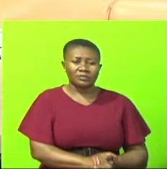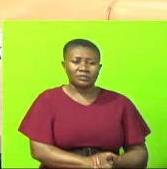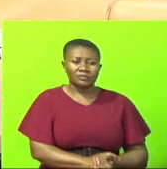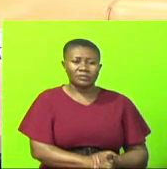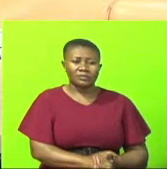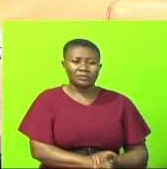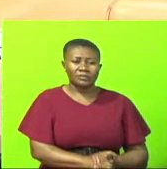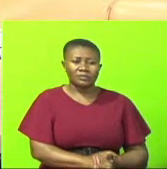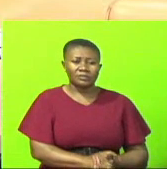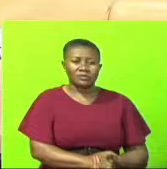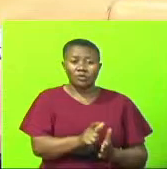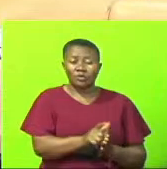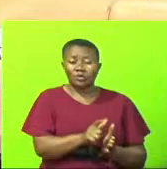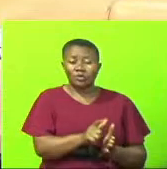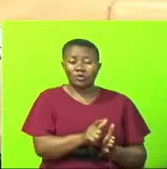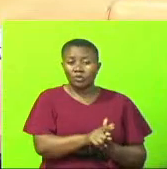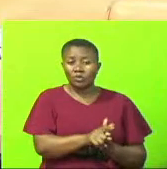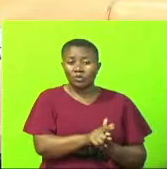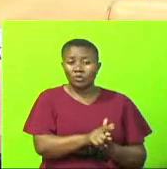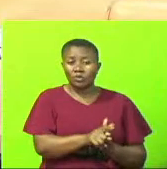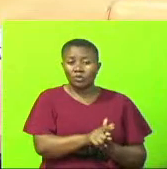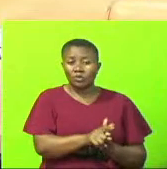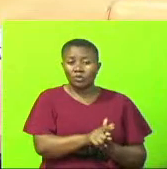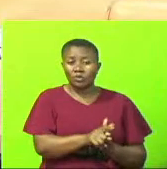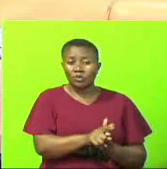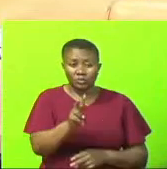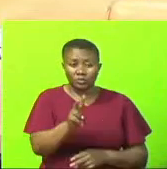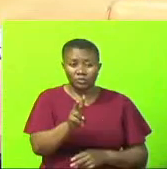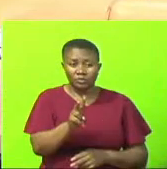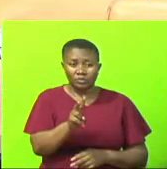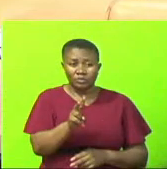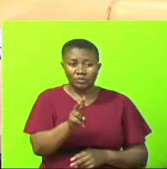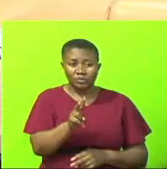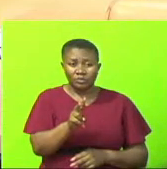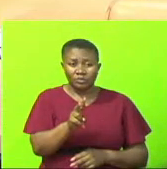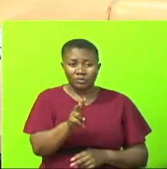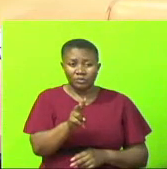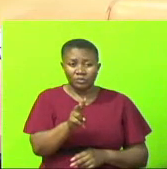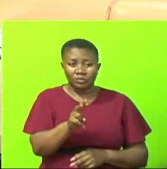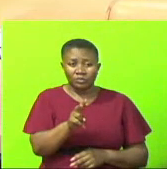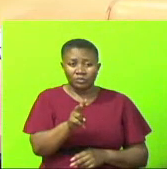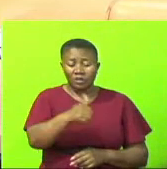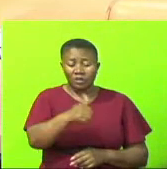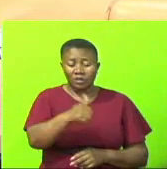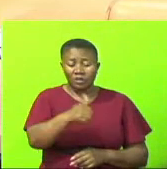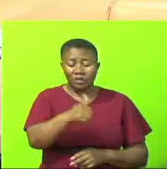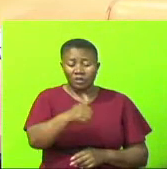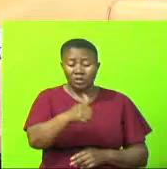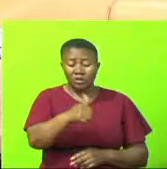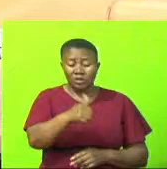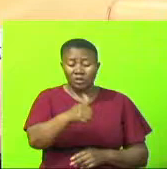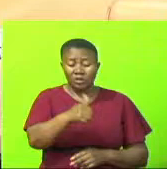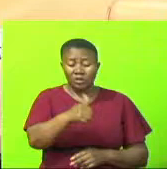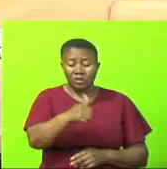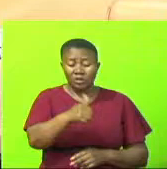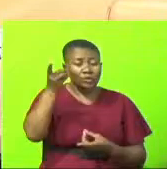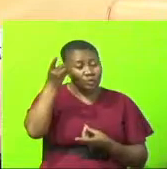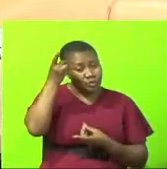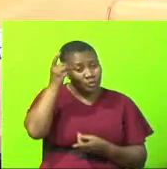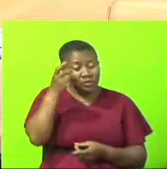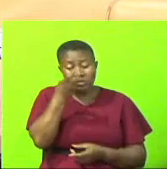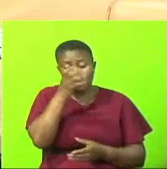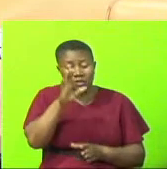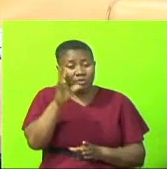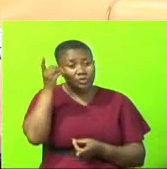2. They say in any case not provided by these orders, the Speaker shall decide on the